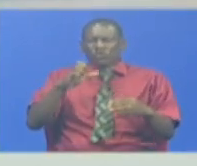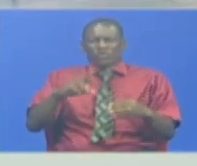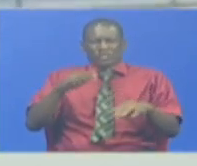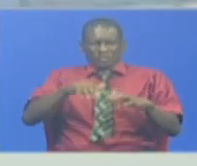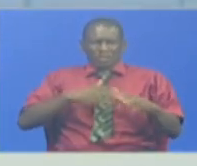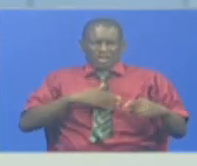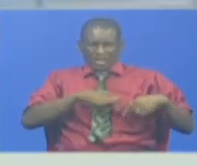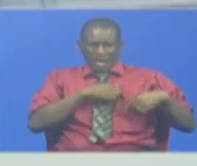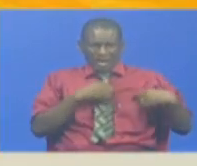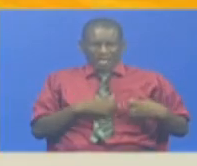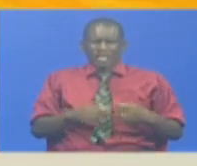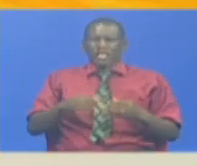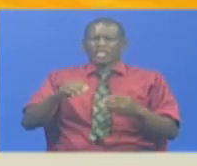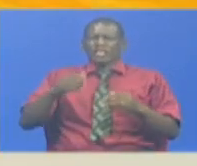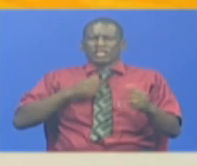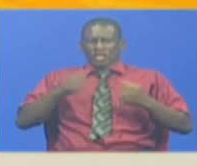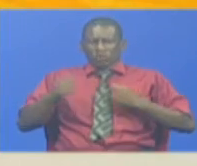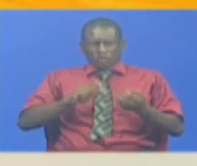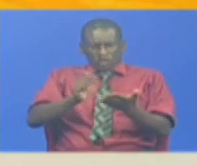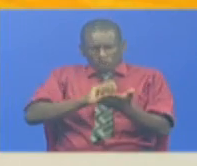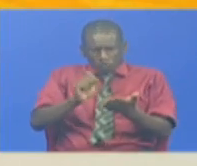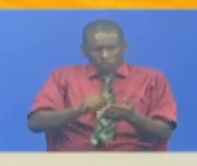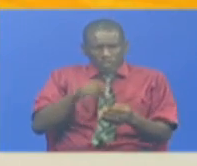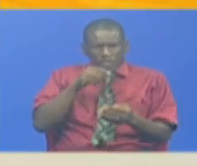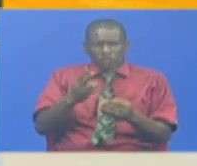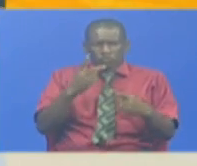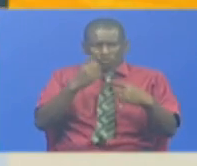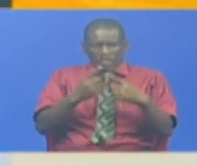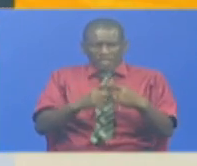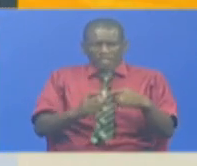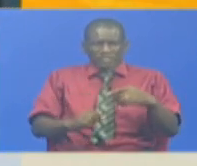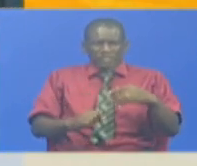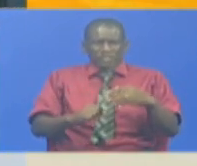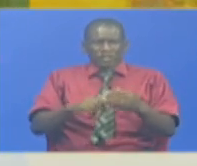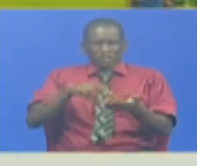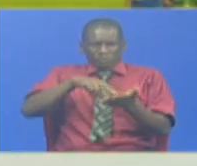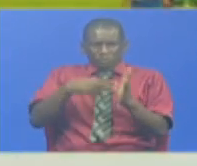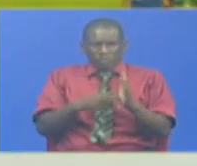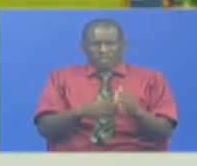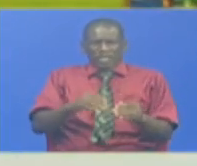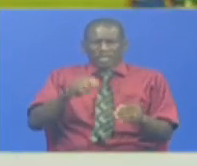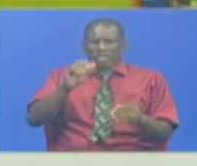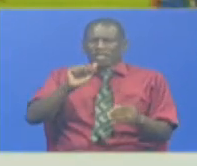signed a 2-year contract with Petro de Luanda, Angola's most successful club.